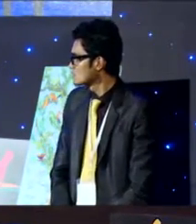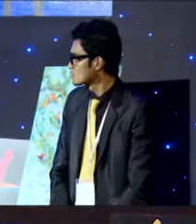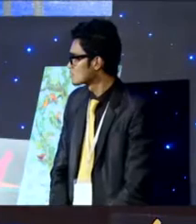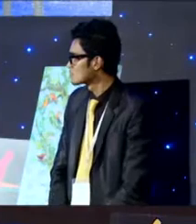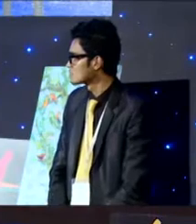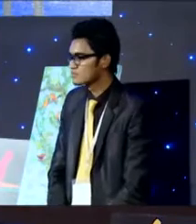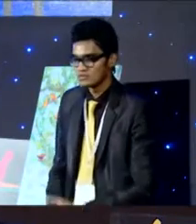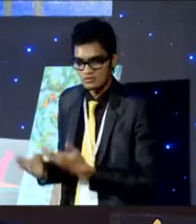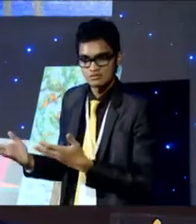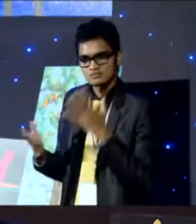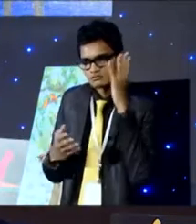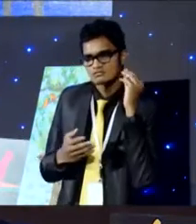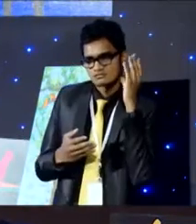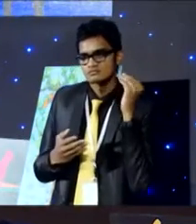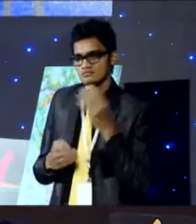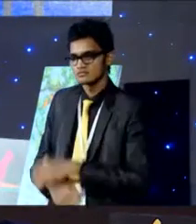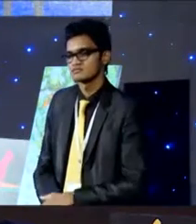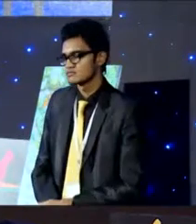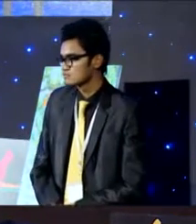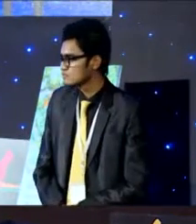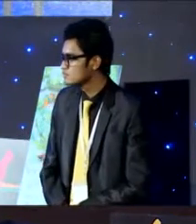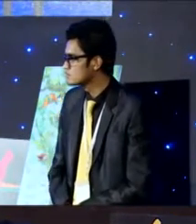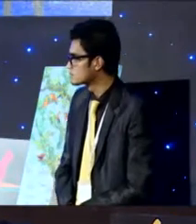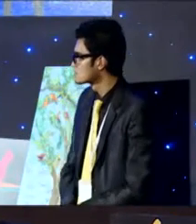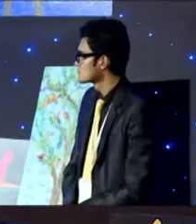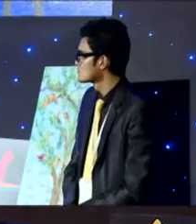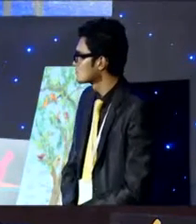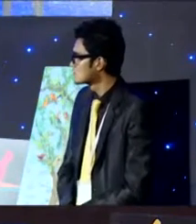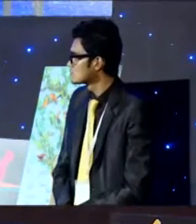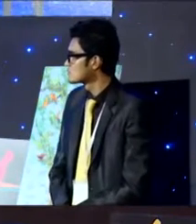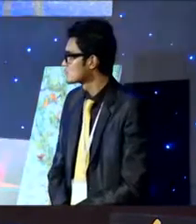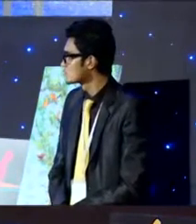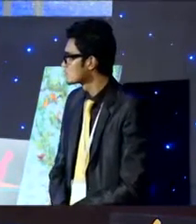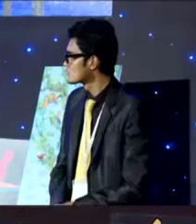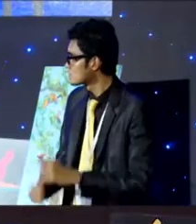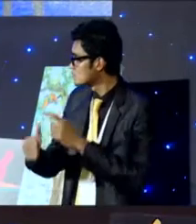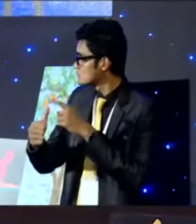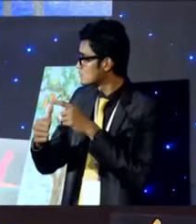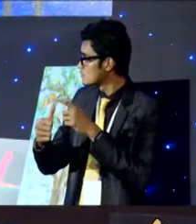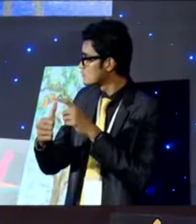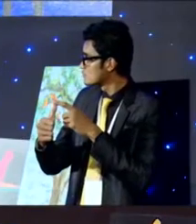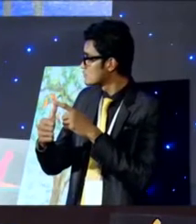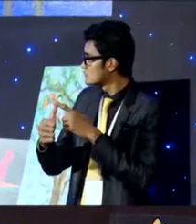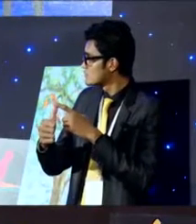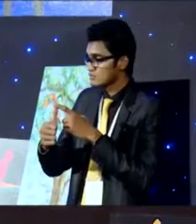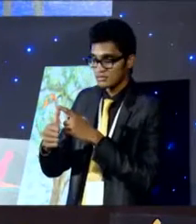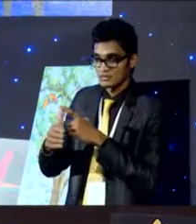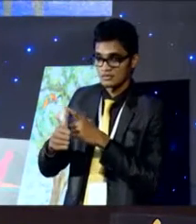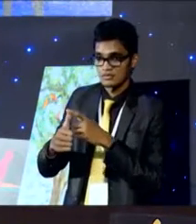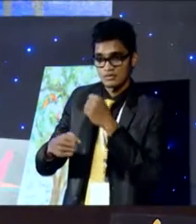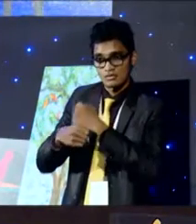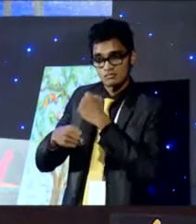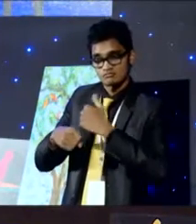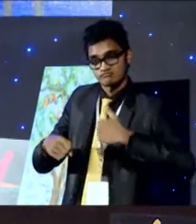from my experience in Kerala, one of the things which is required is you need to have a political leadership